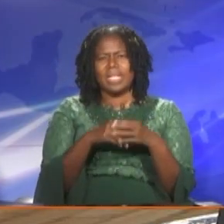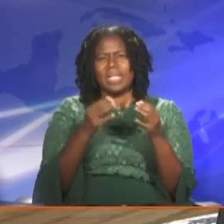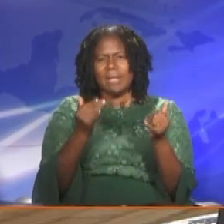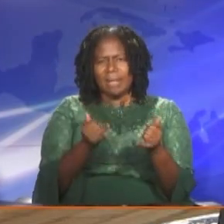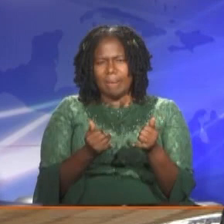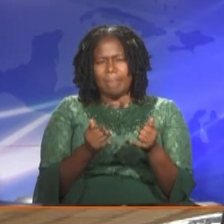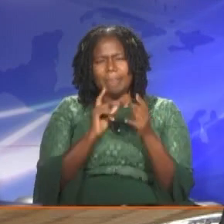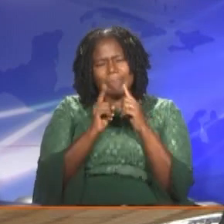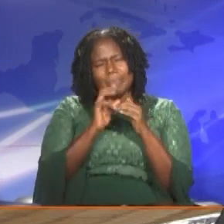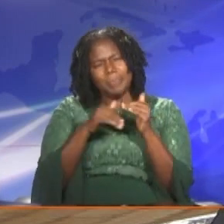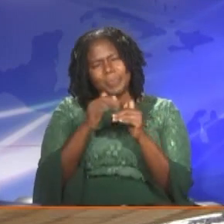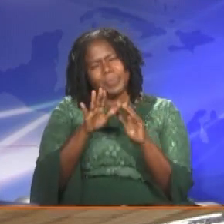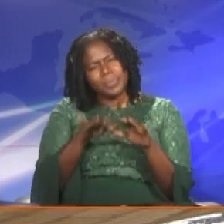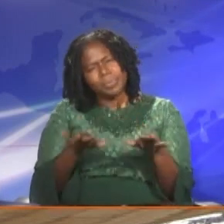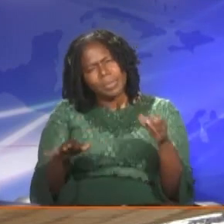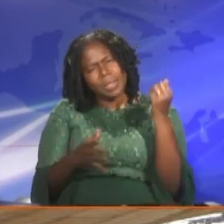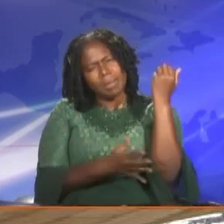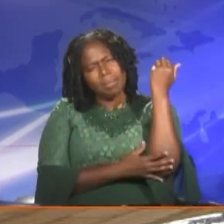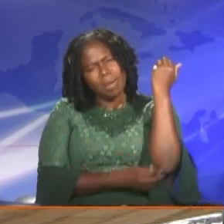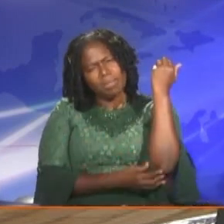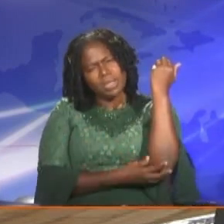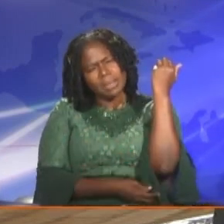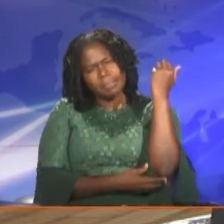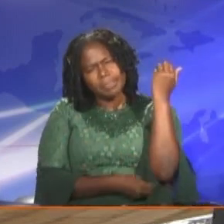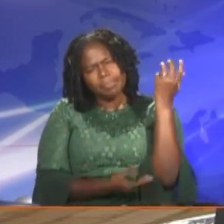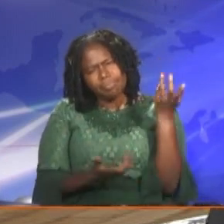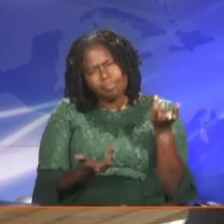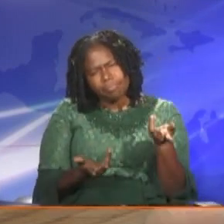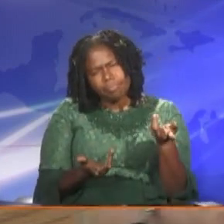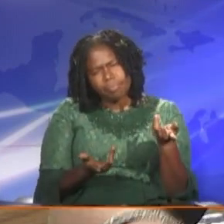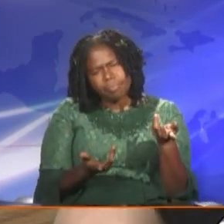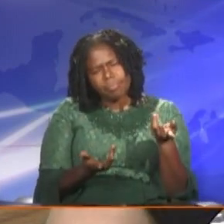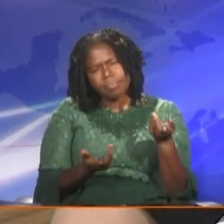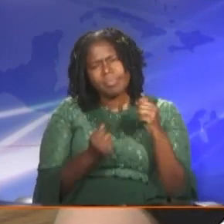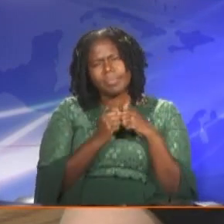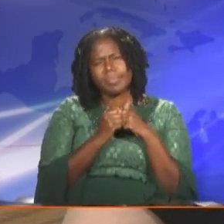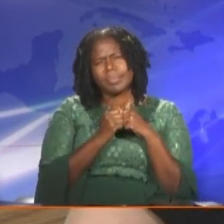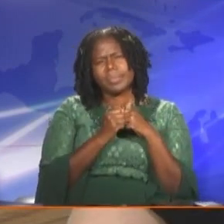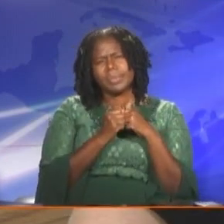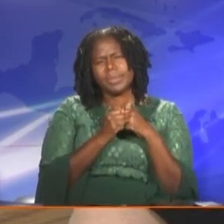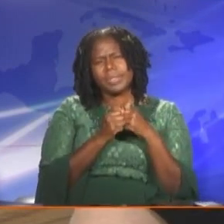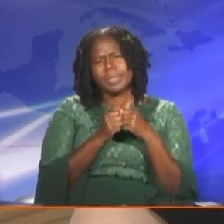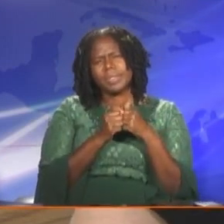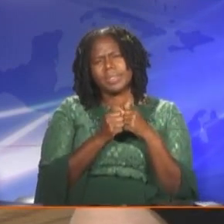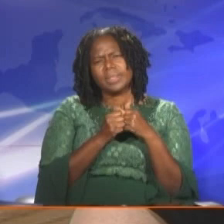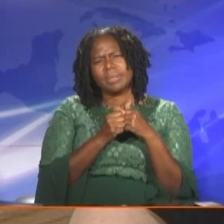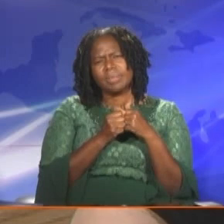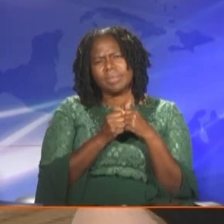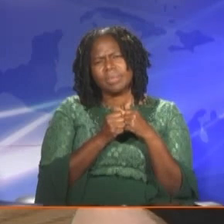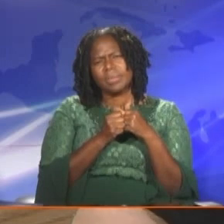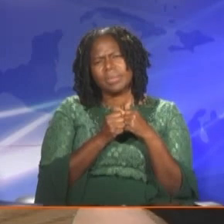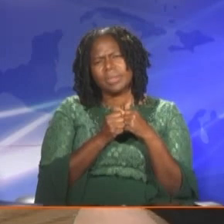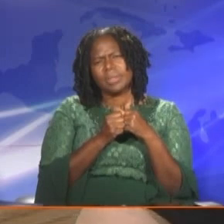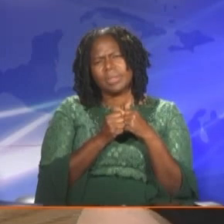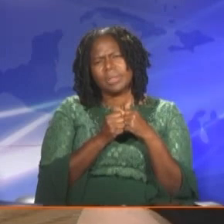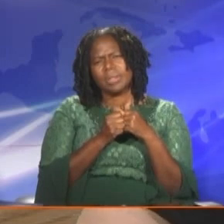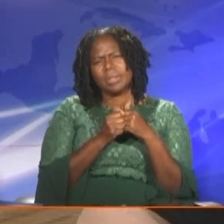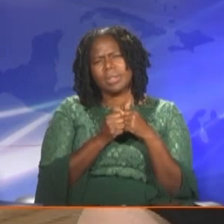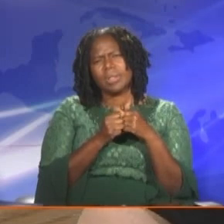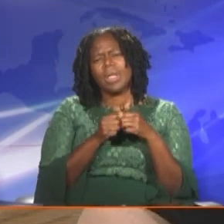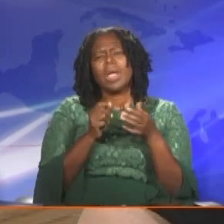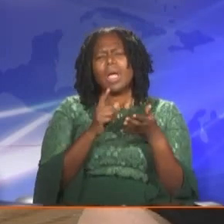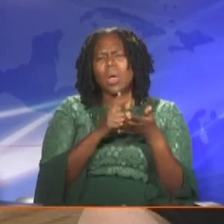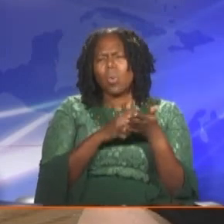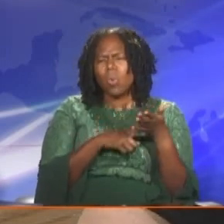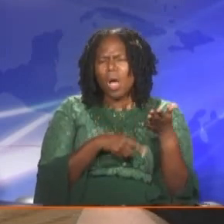are related because it almost goes hand in hand. And what can result, Dr.